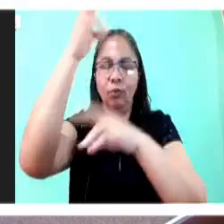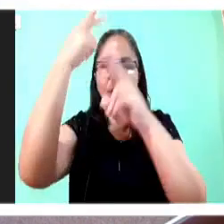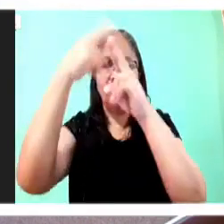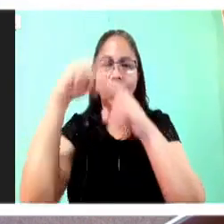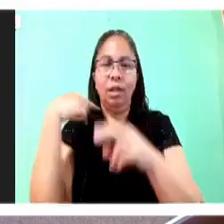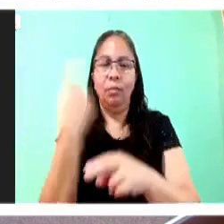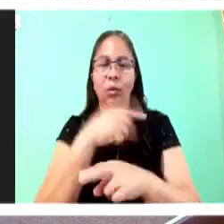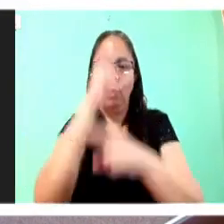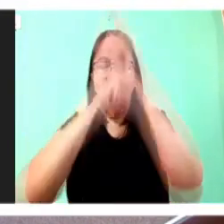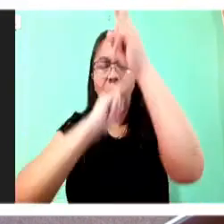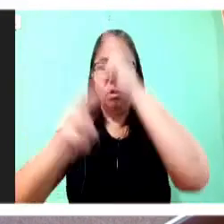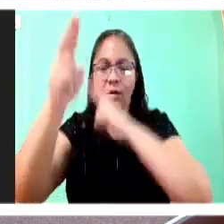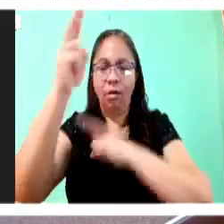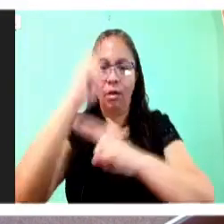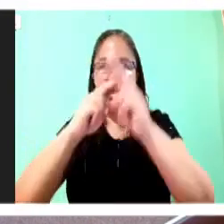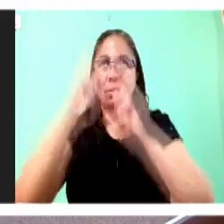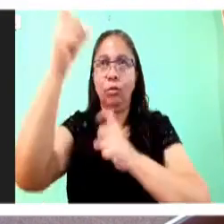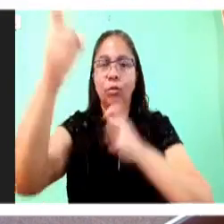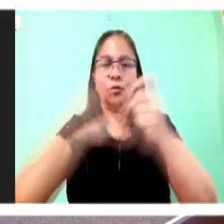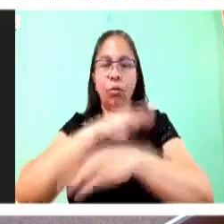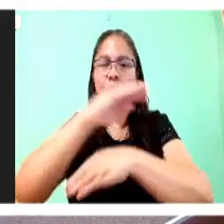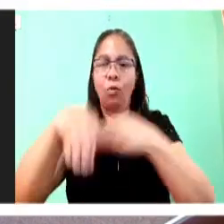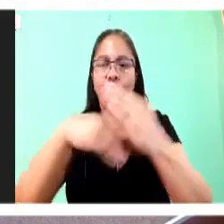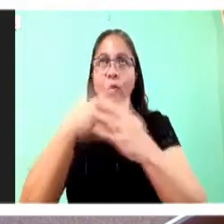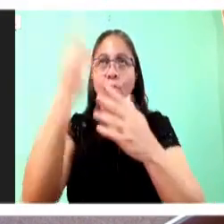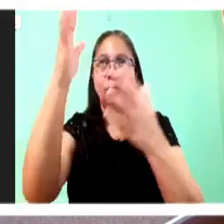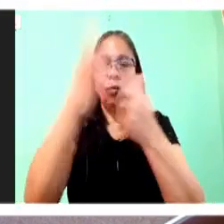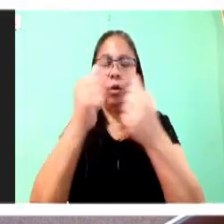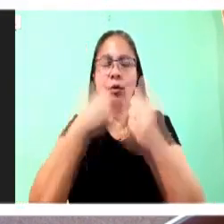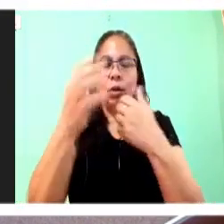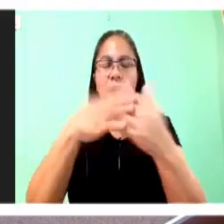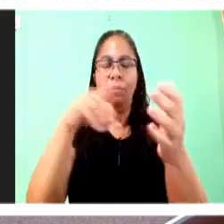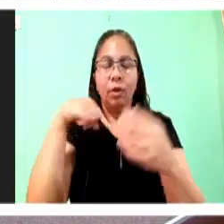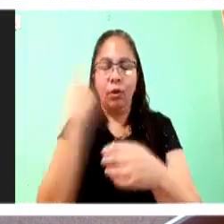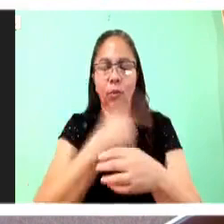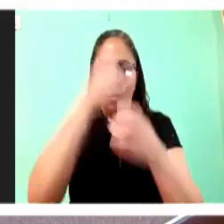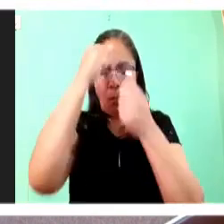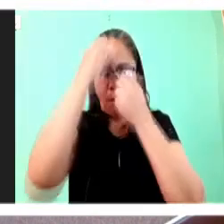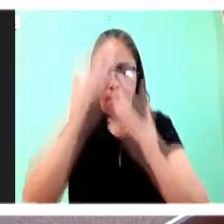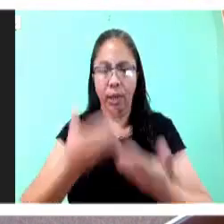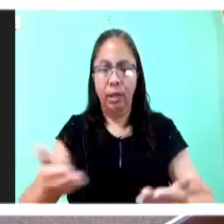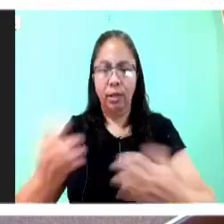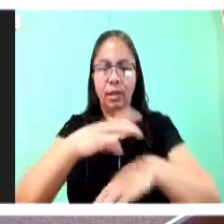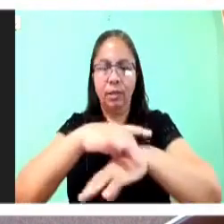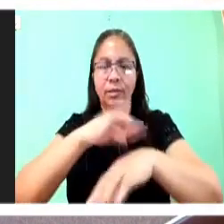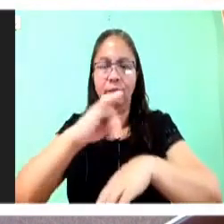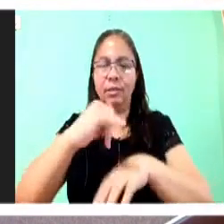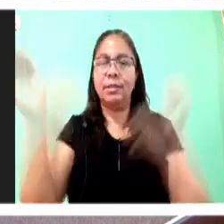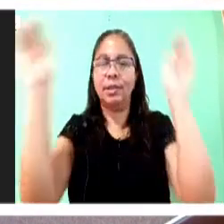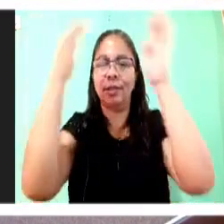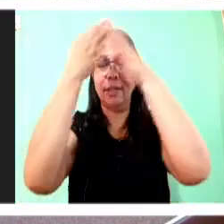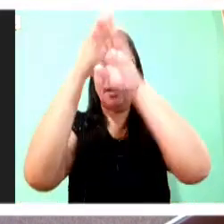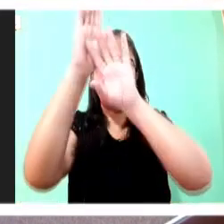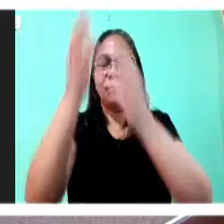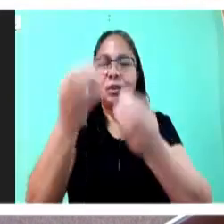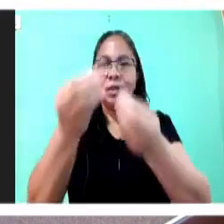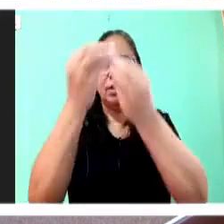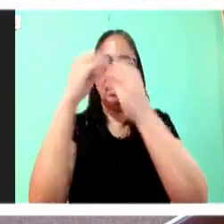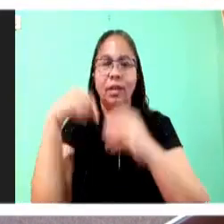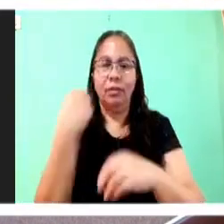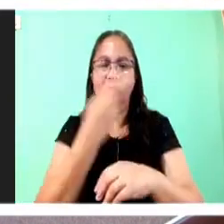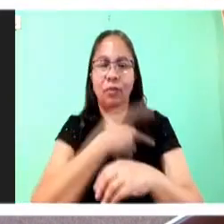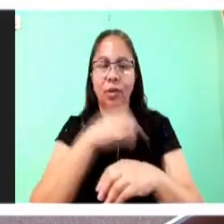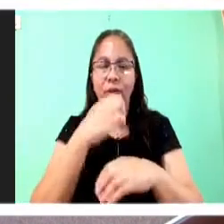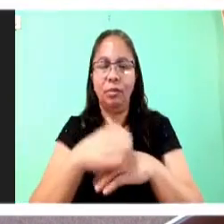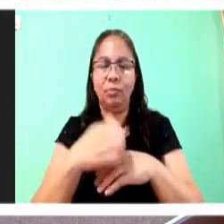be thy name. Thy kingdom come, thy will be done on earth as it is in heaven. Give us